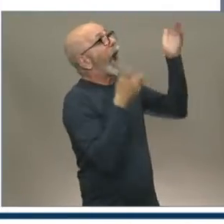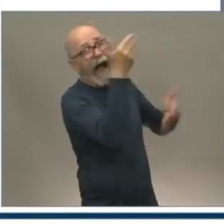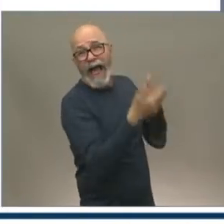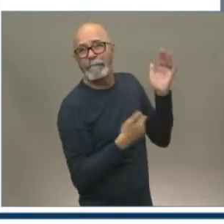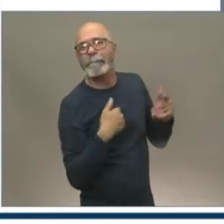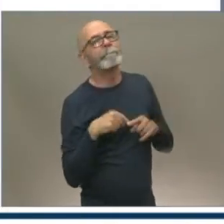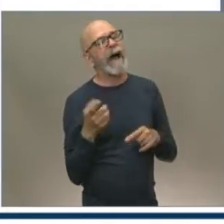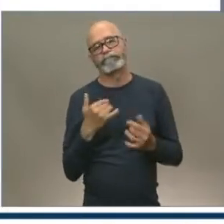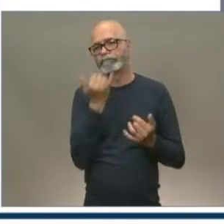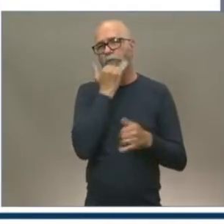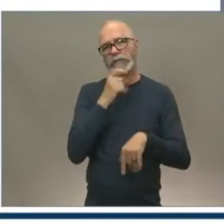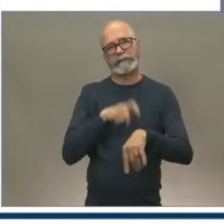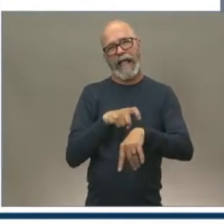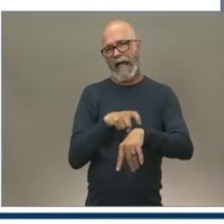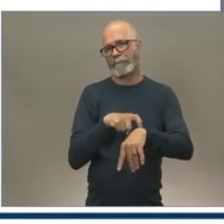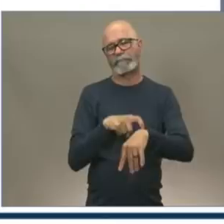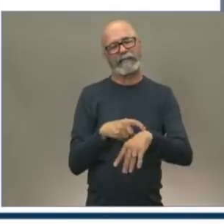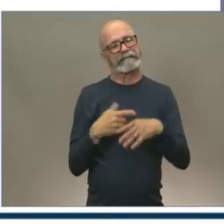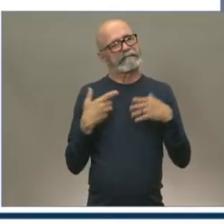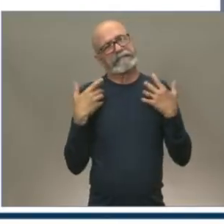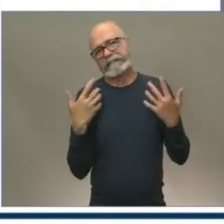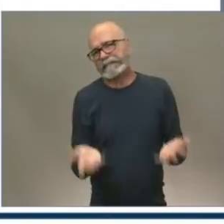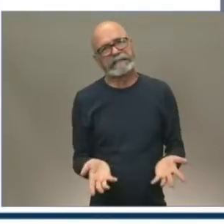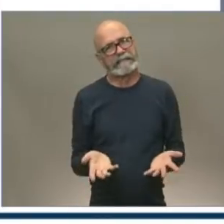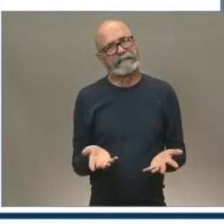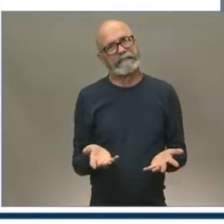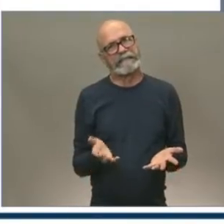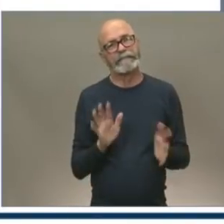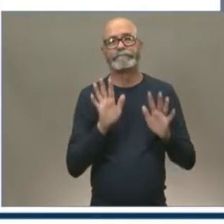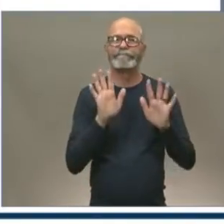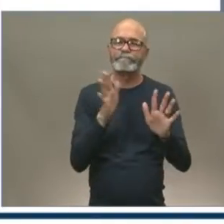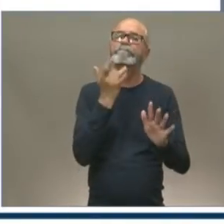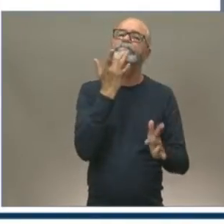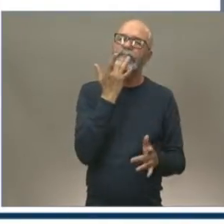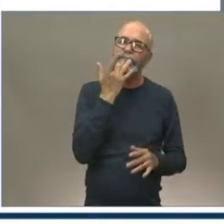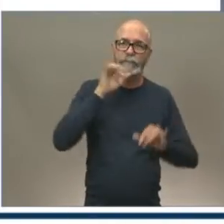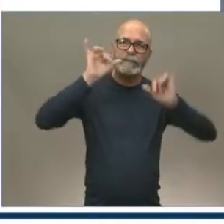Scotia. So respectfully, just stay in your province as we